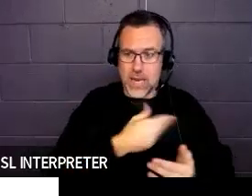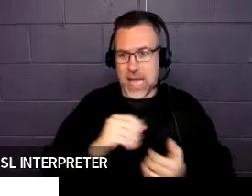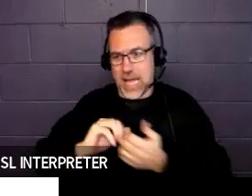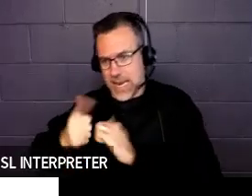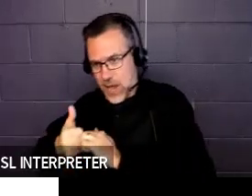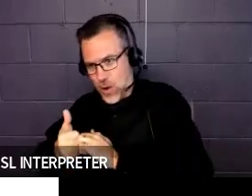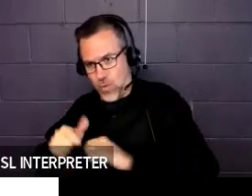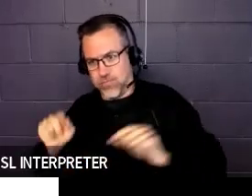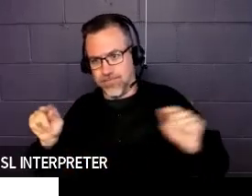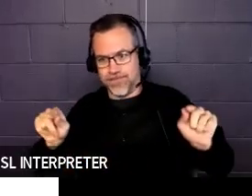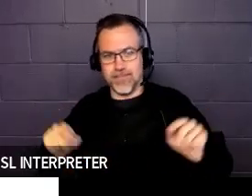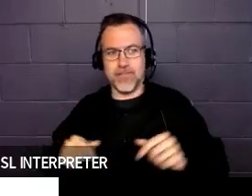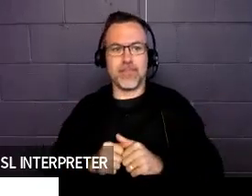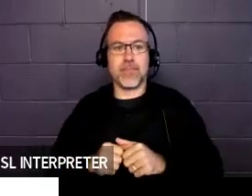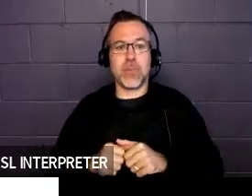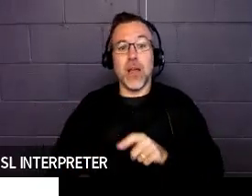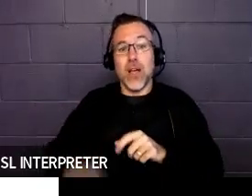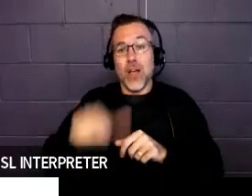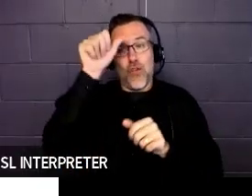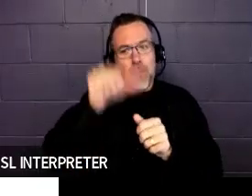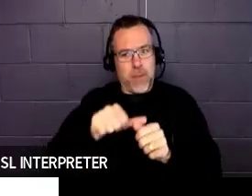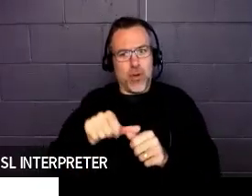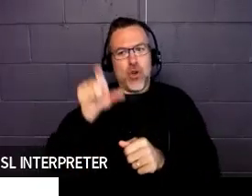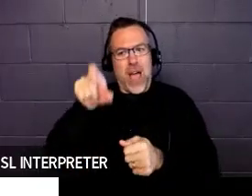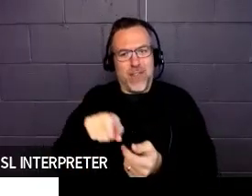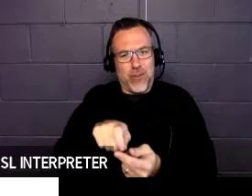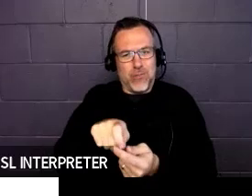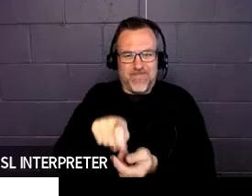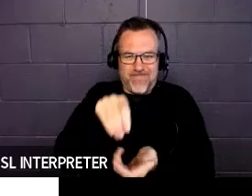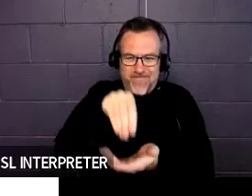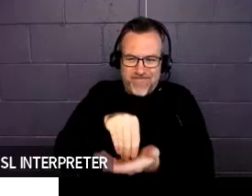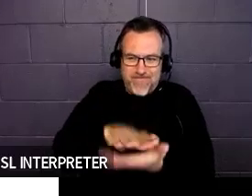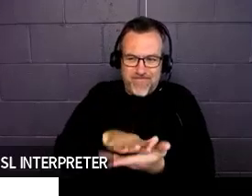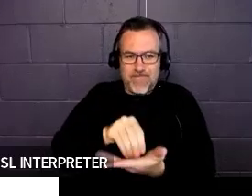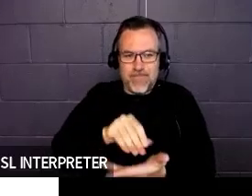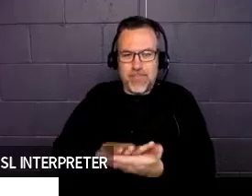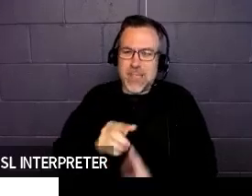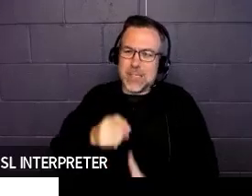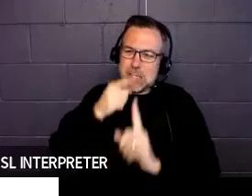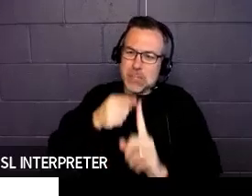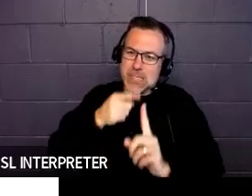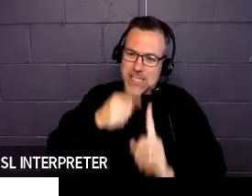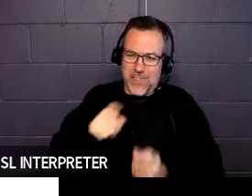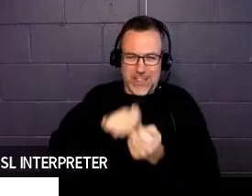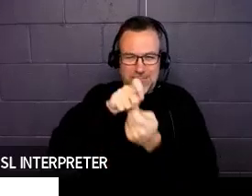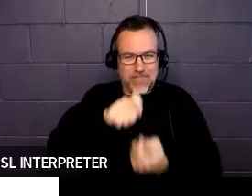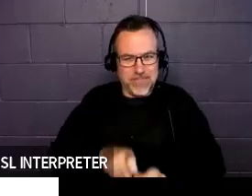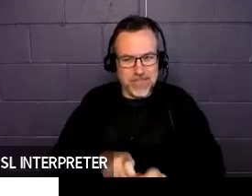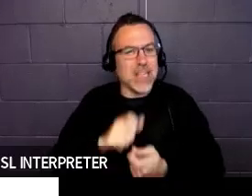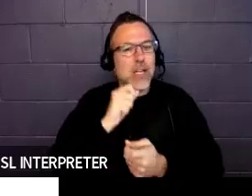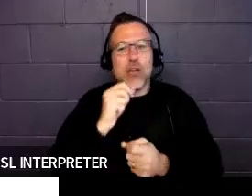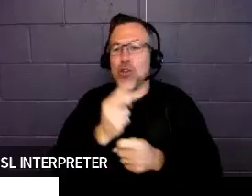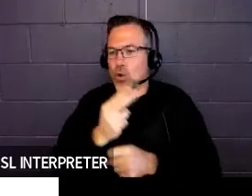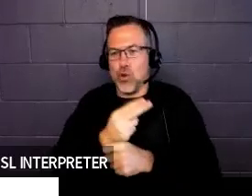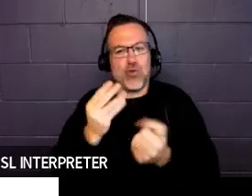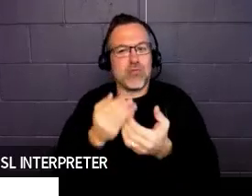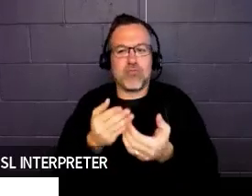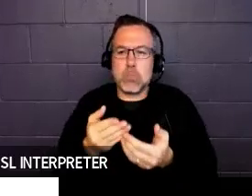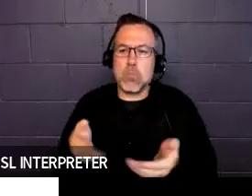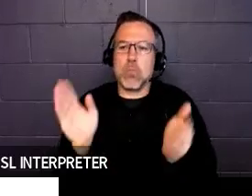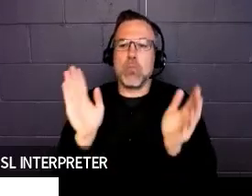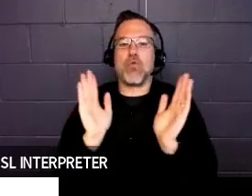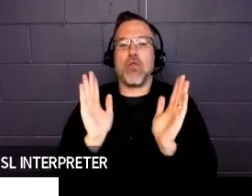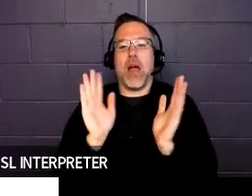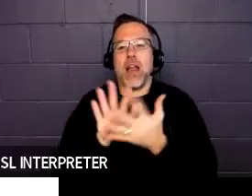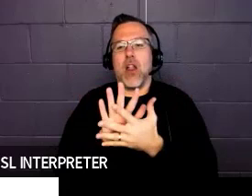And remember, these are specific areas. So be specific, avoid those broad academic areas, and don't